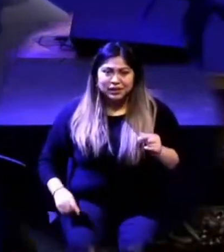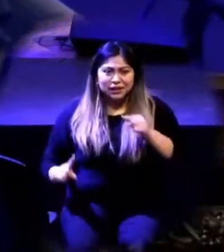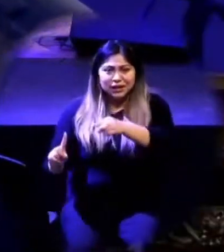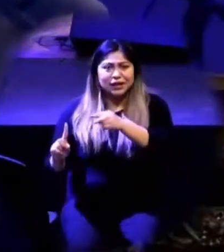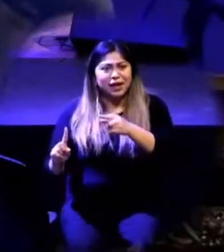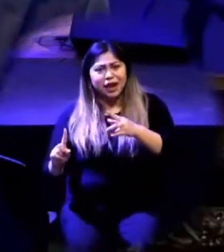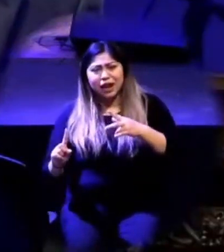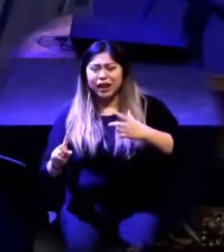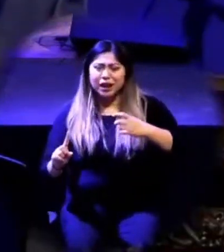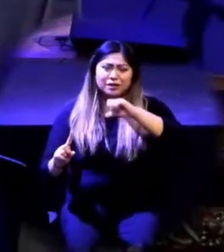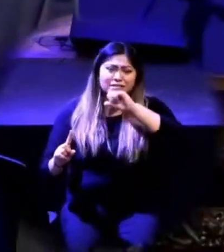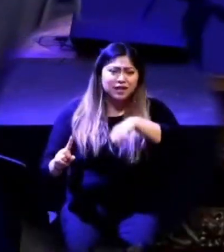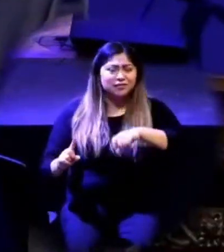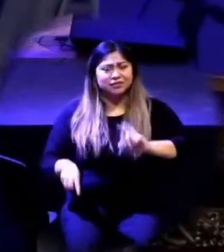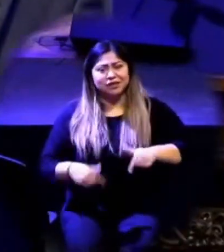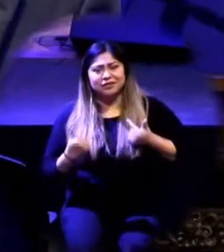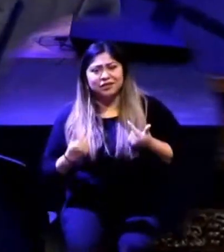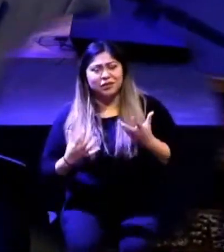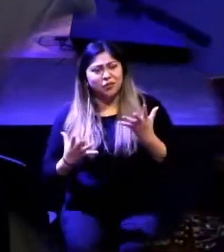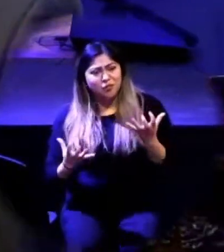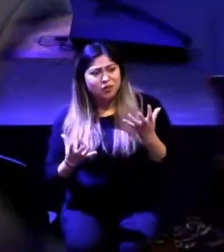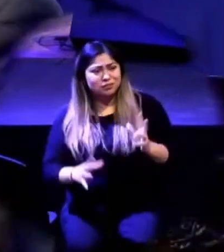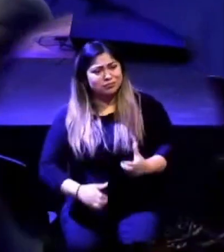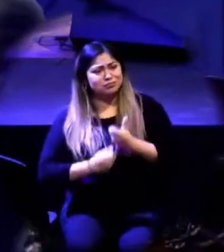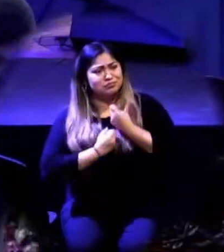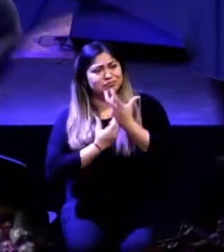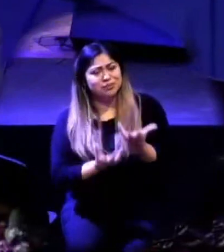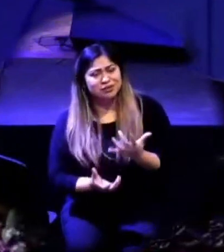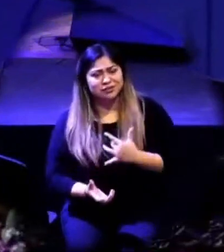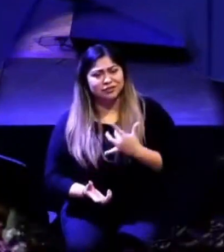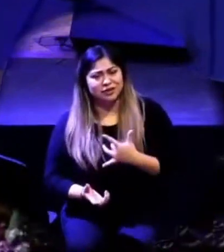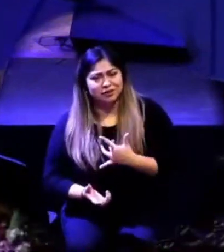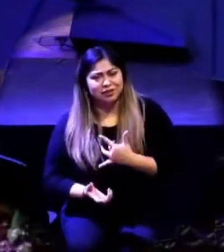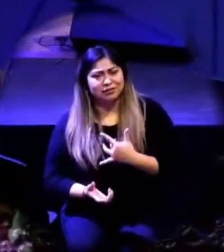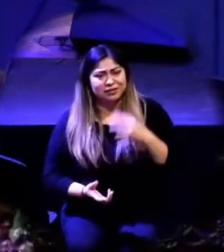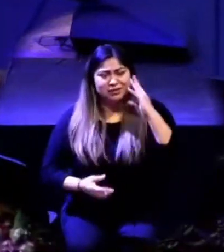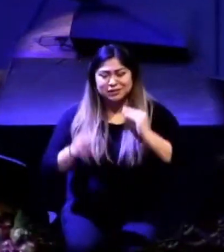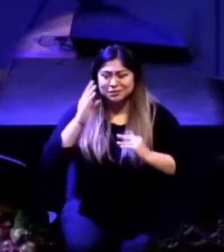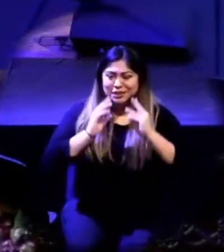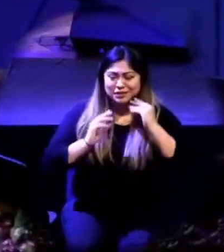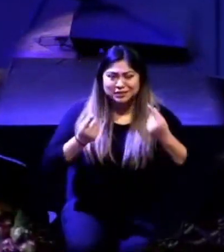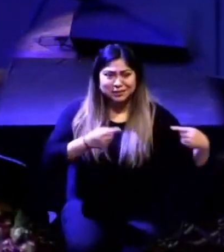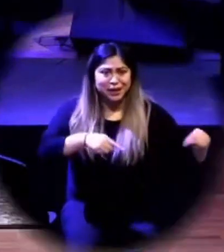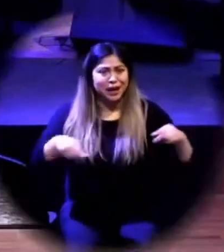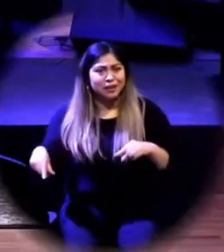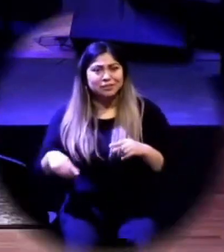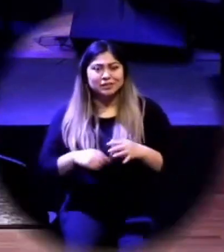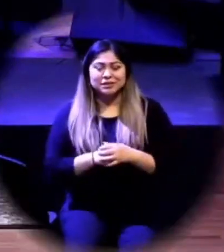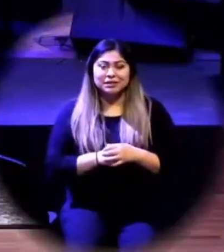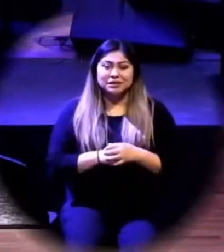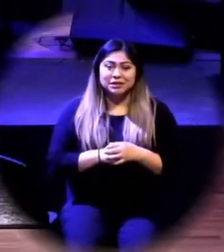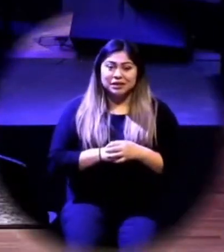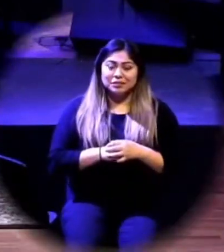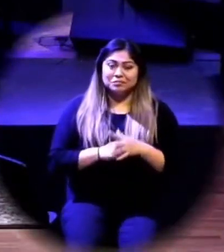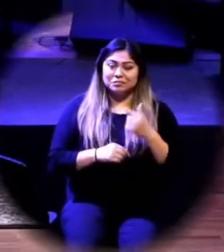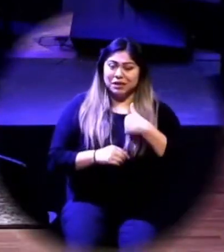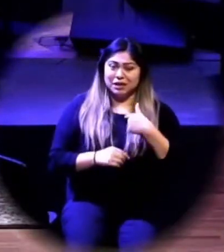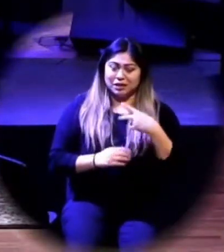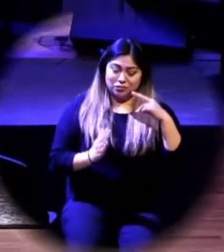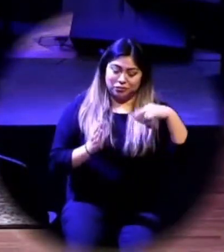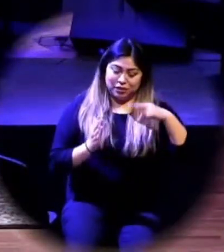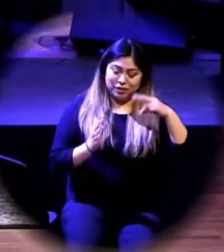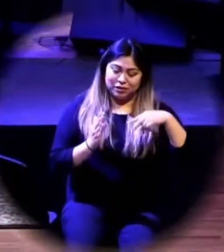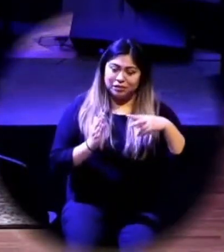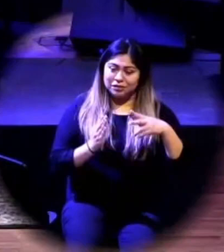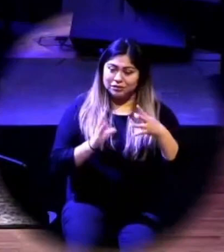and he wanted to express what he was feeling and what he was experiencing. And when I read this passage, sometimes it loses it a little bit when we just